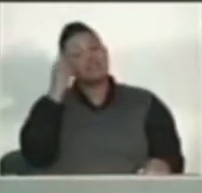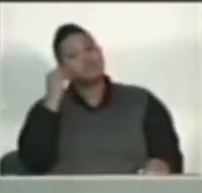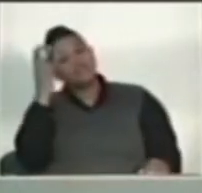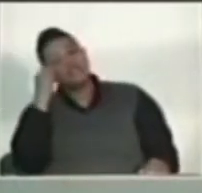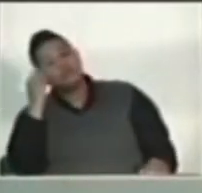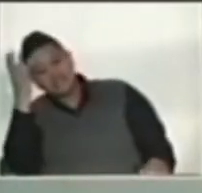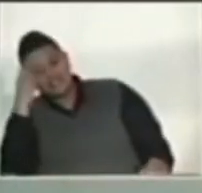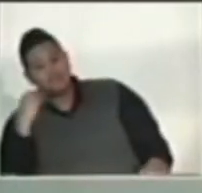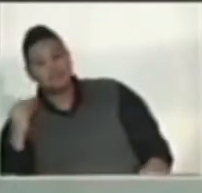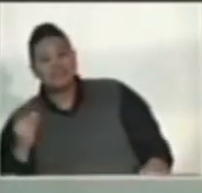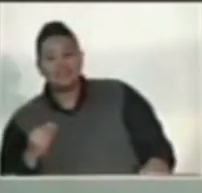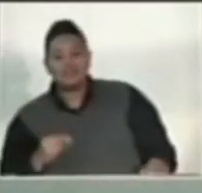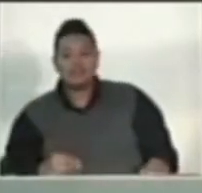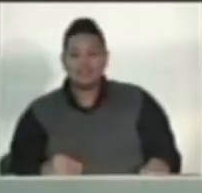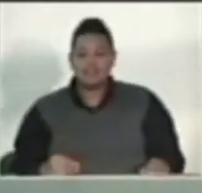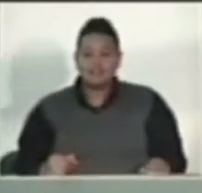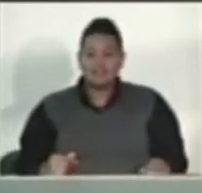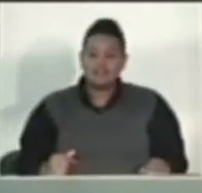sleeping.